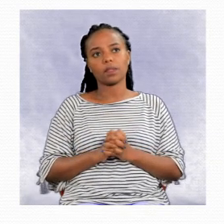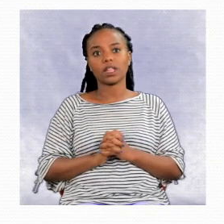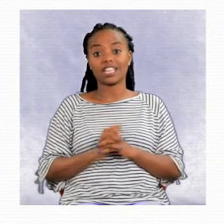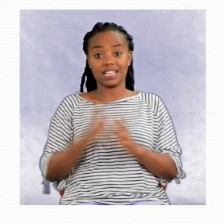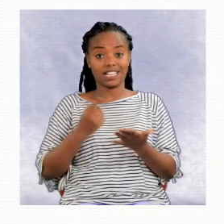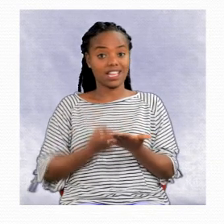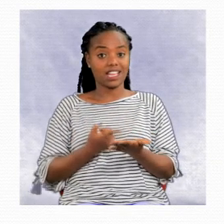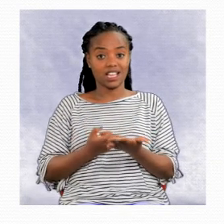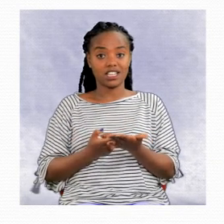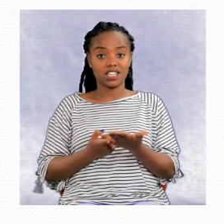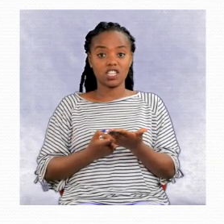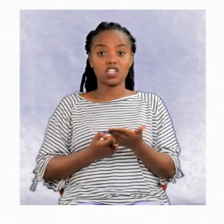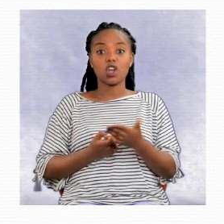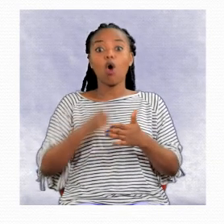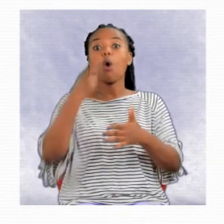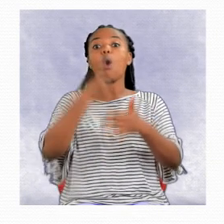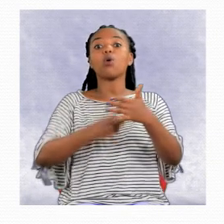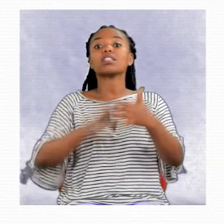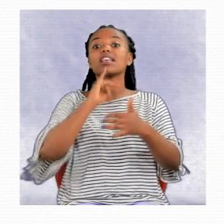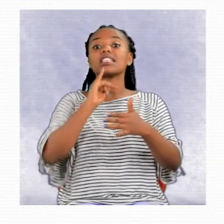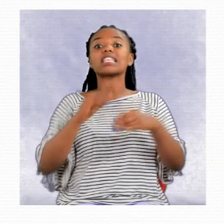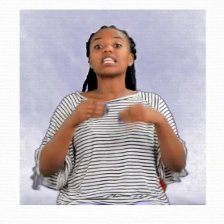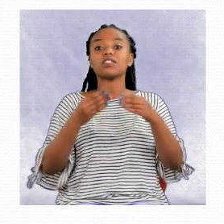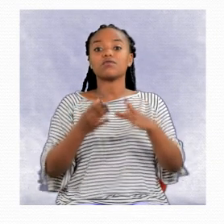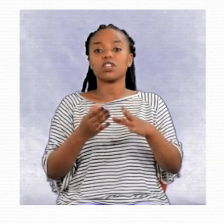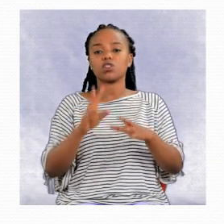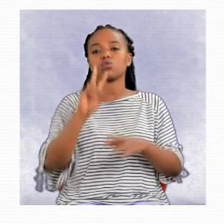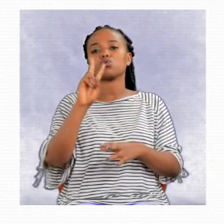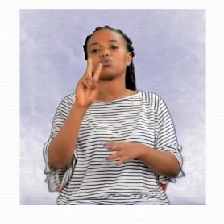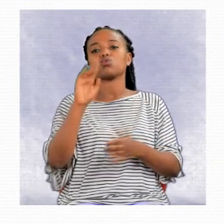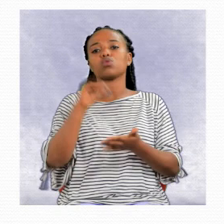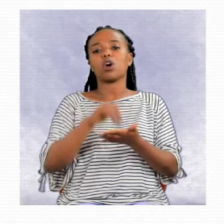Here the cost is given, it is